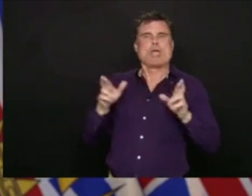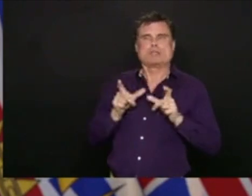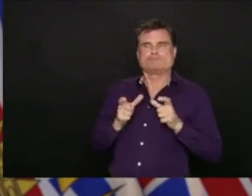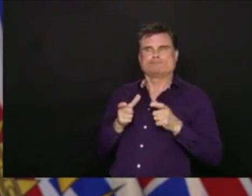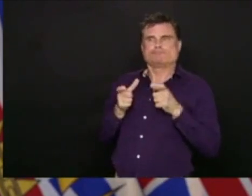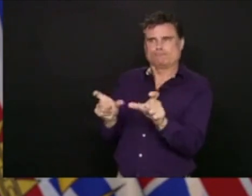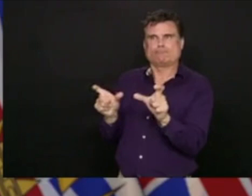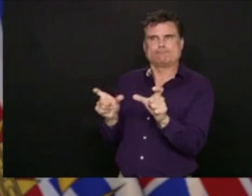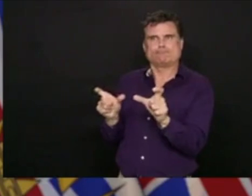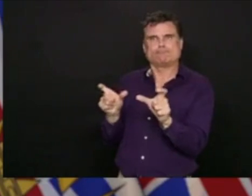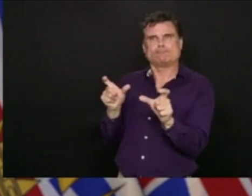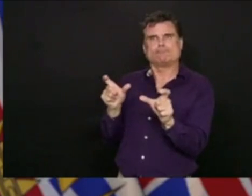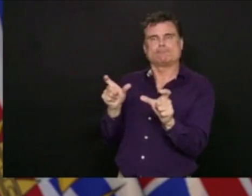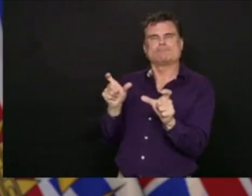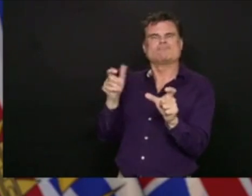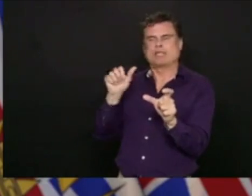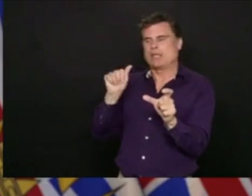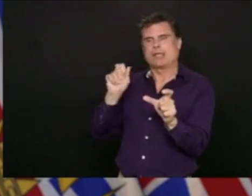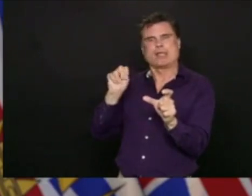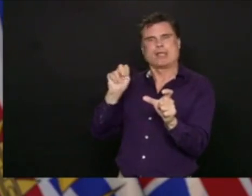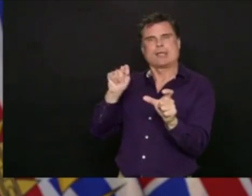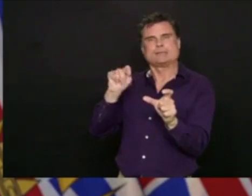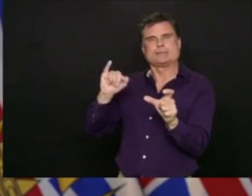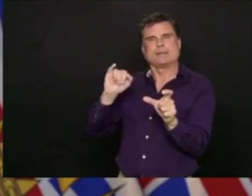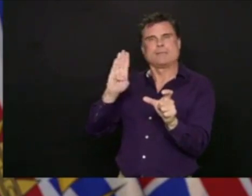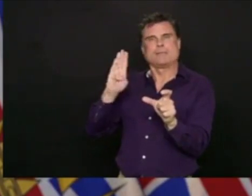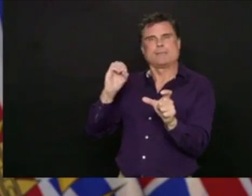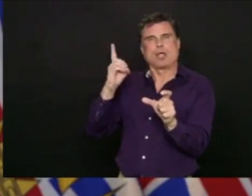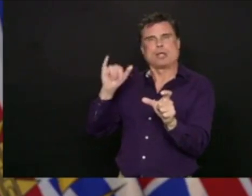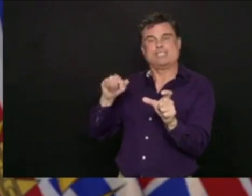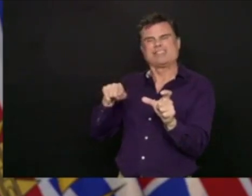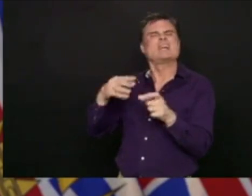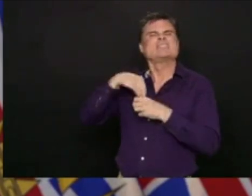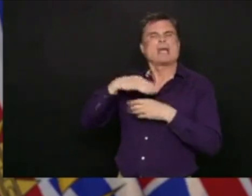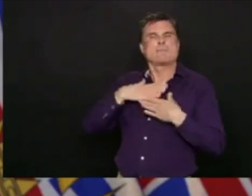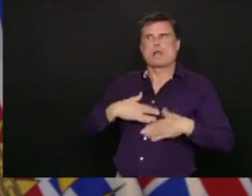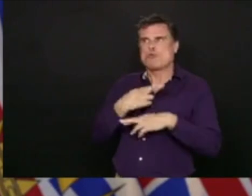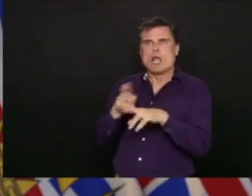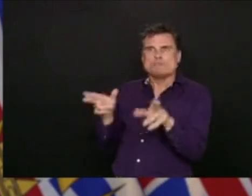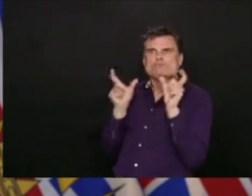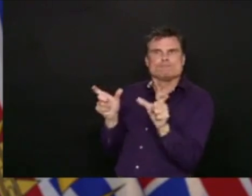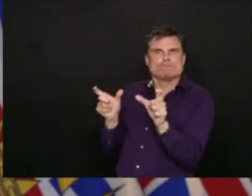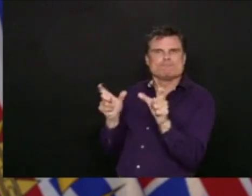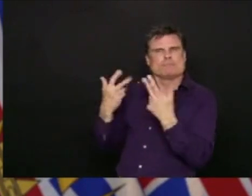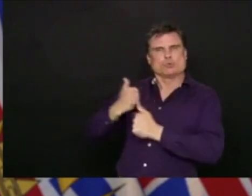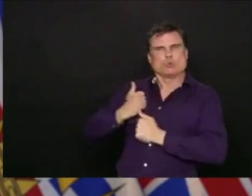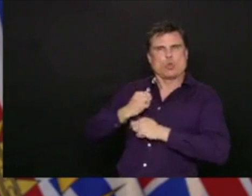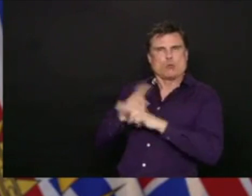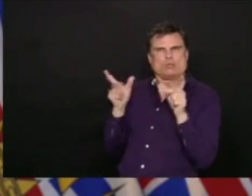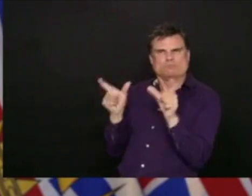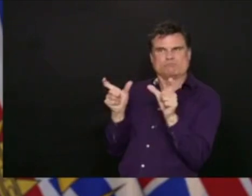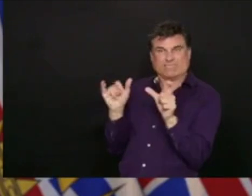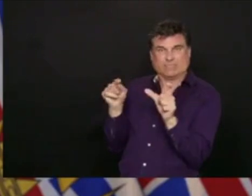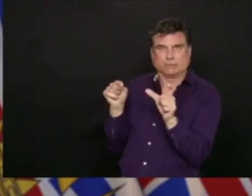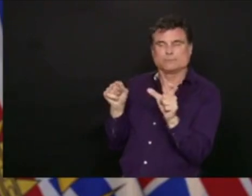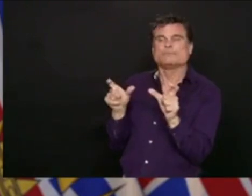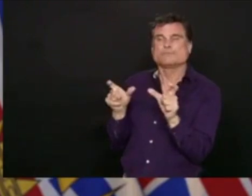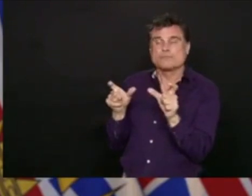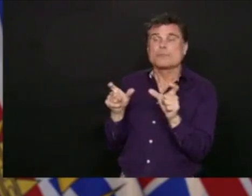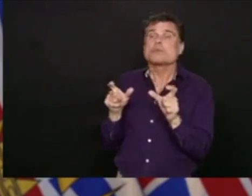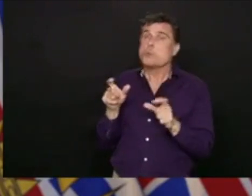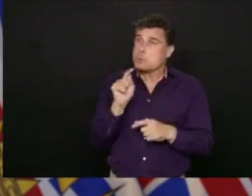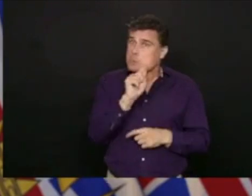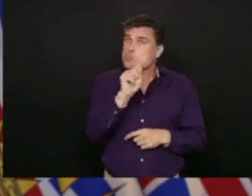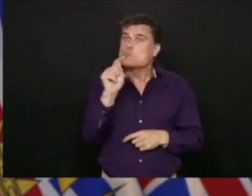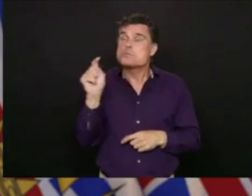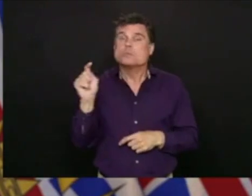have tested positive and may have had some milder symptoms after they initially recovered. And there